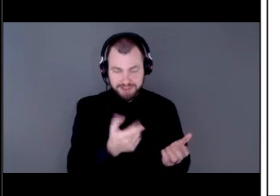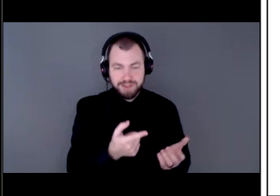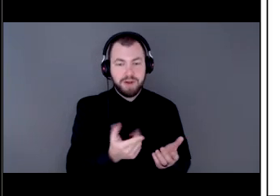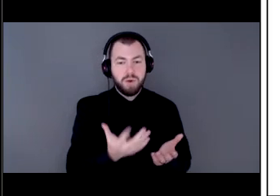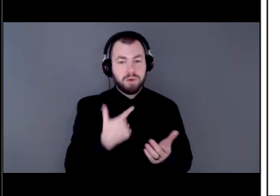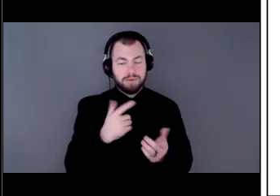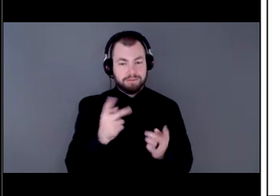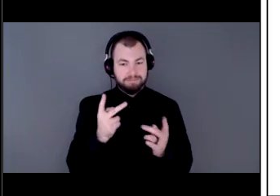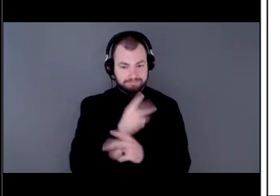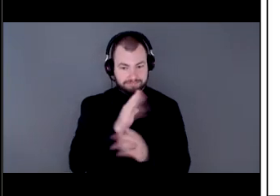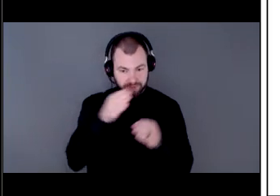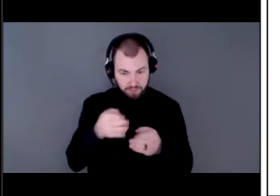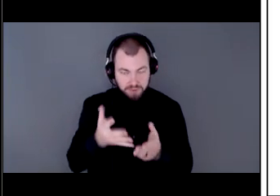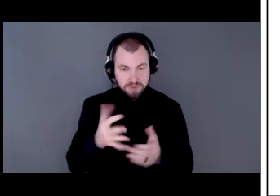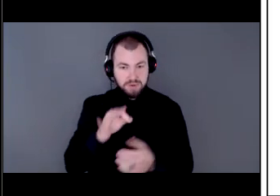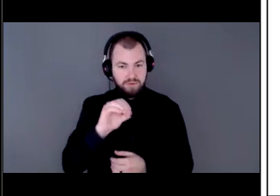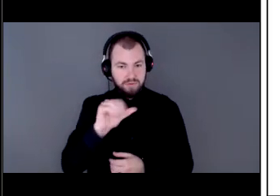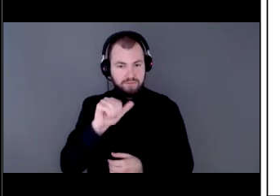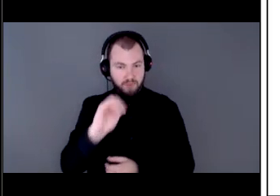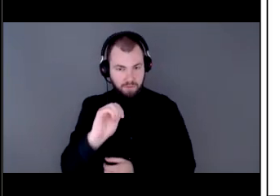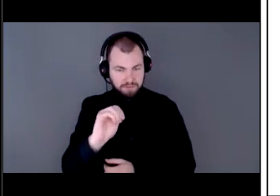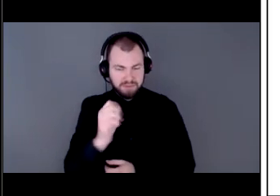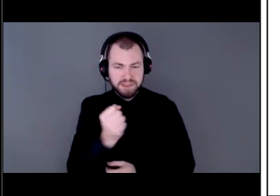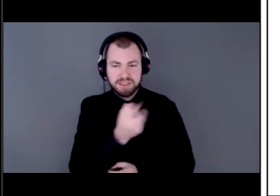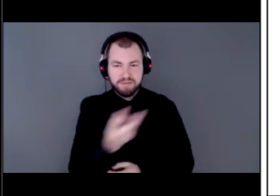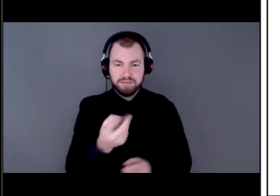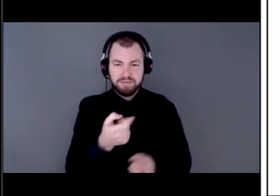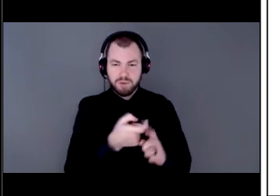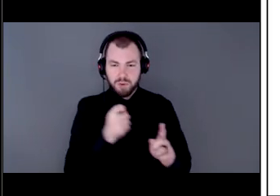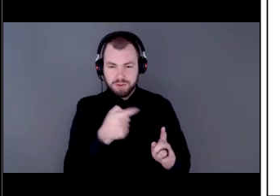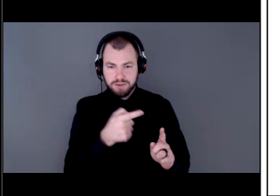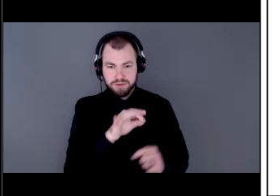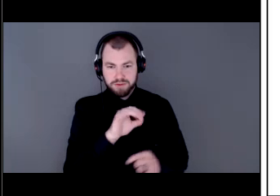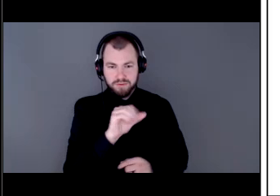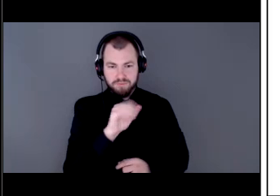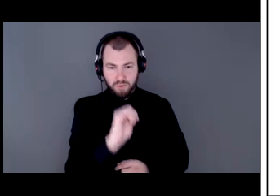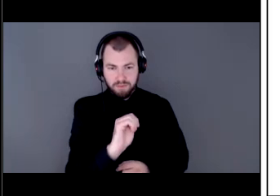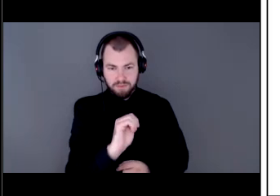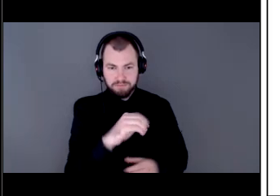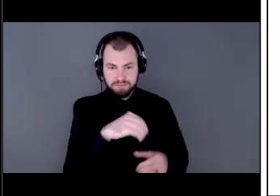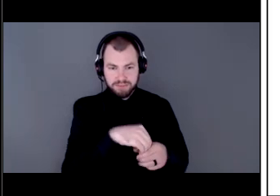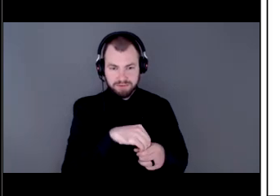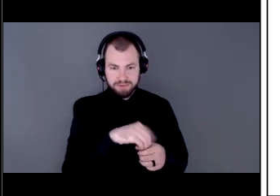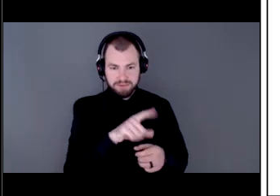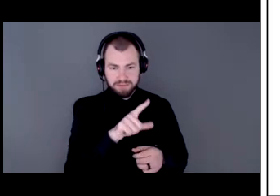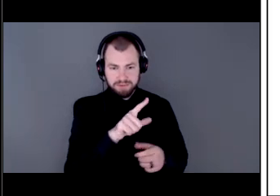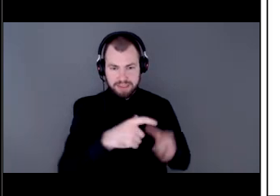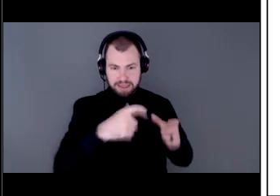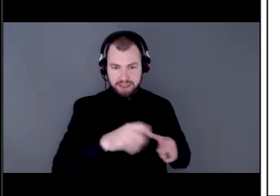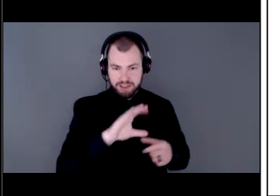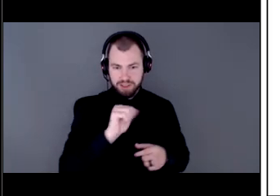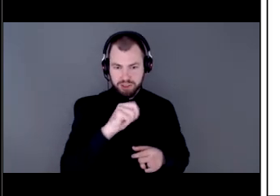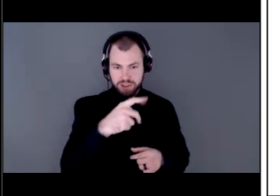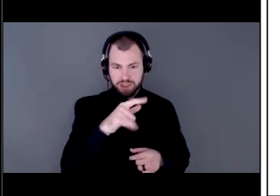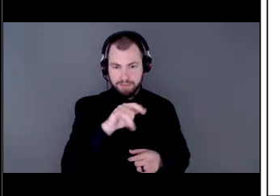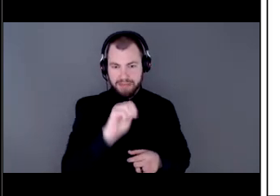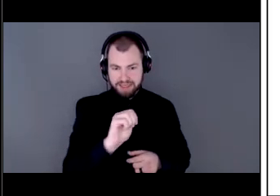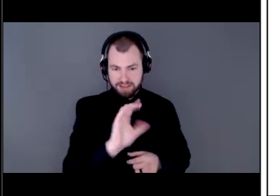foam, and there are several sources of foam in Lake Champlain. One of them is